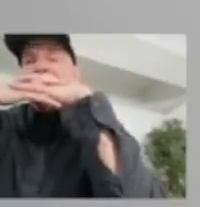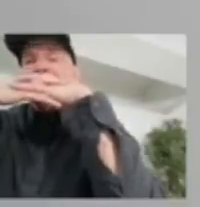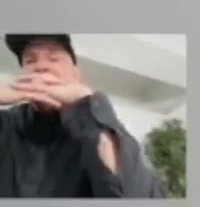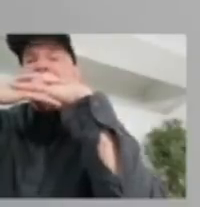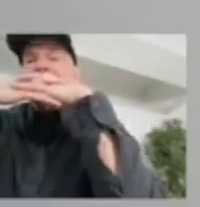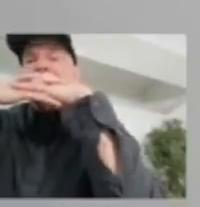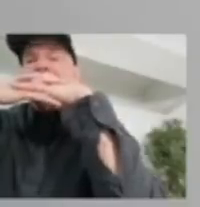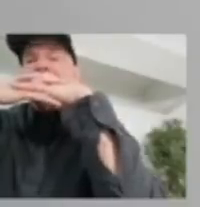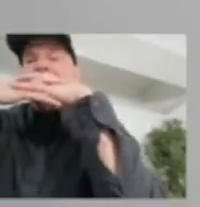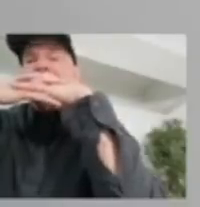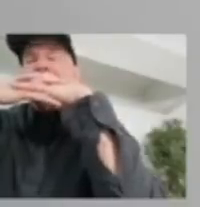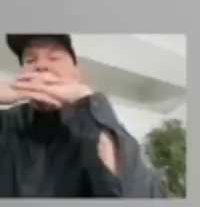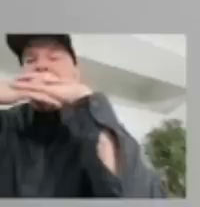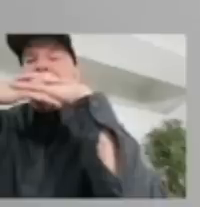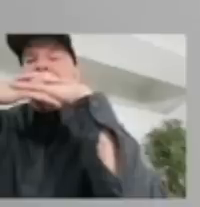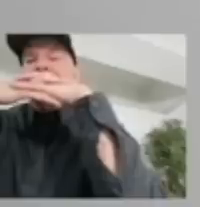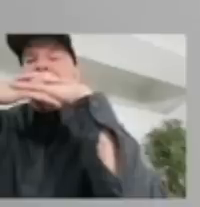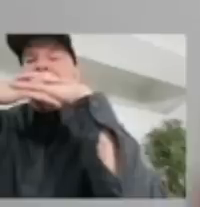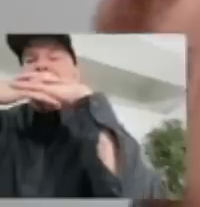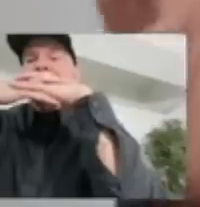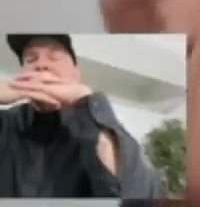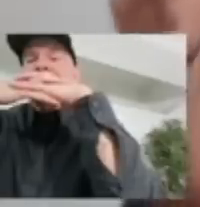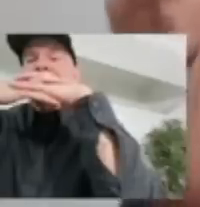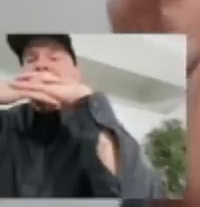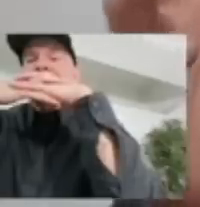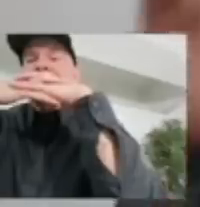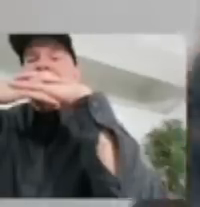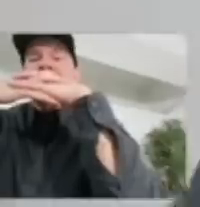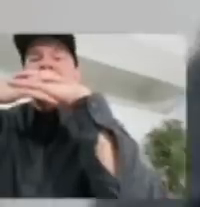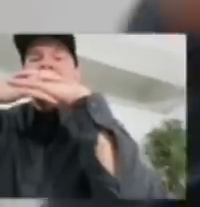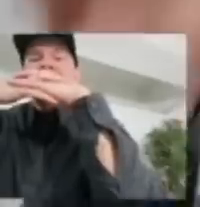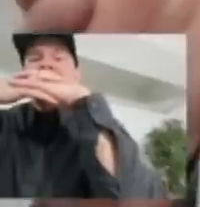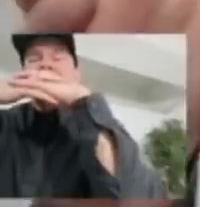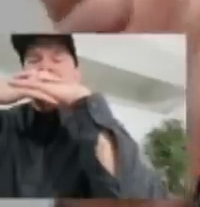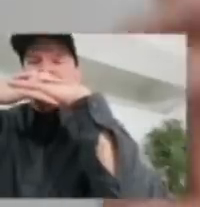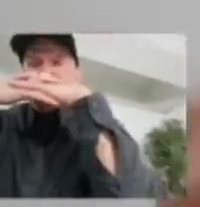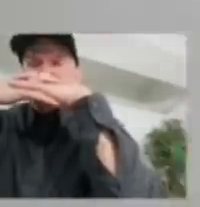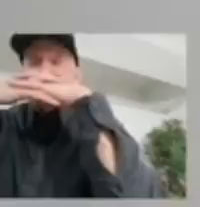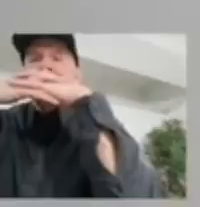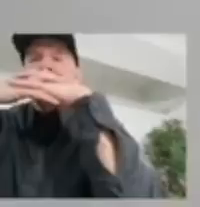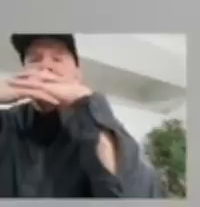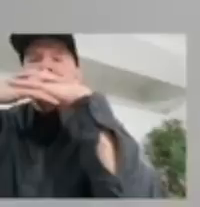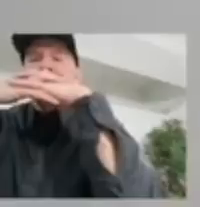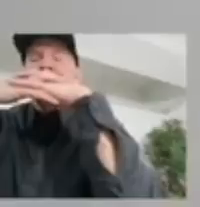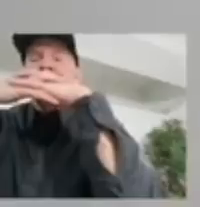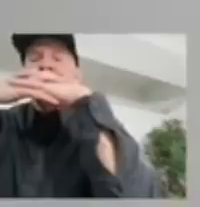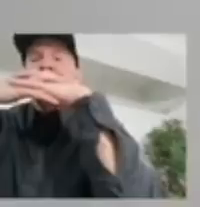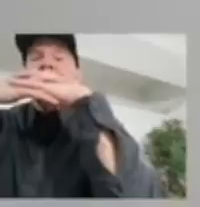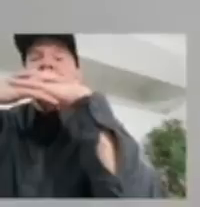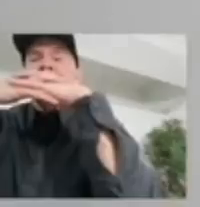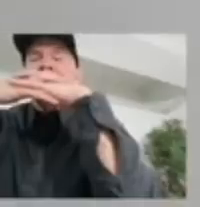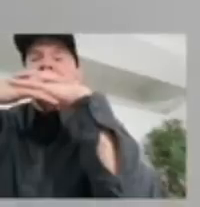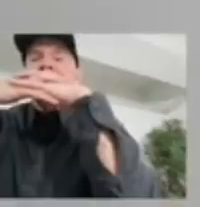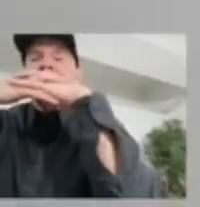the Mercedes in a couple of weeks when that unveils, which is this much more bulky centerline setup, because we understand that Mercedes have changed